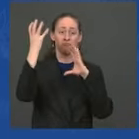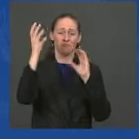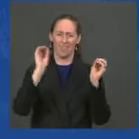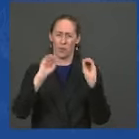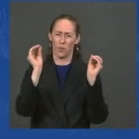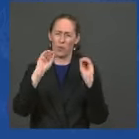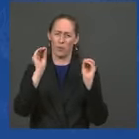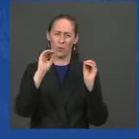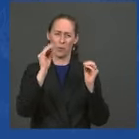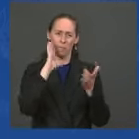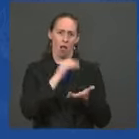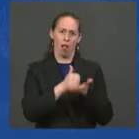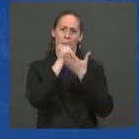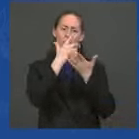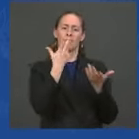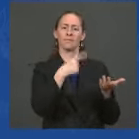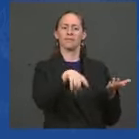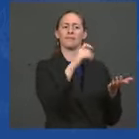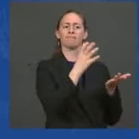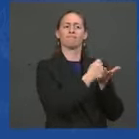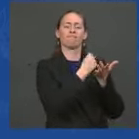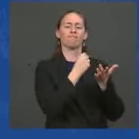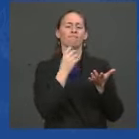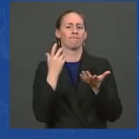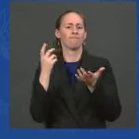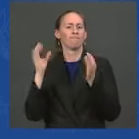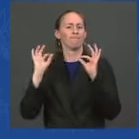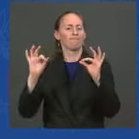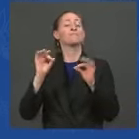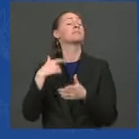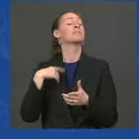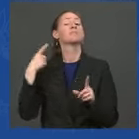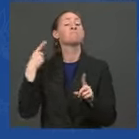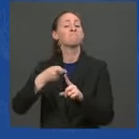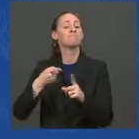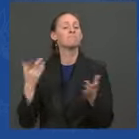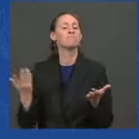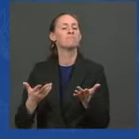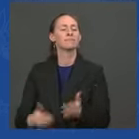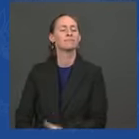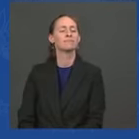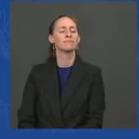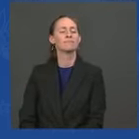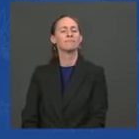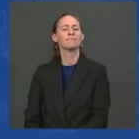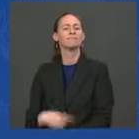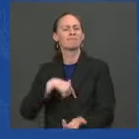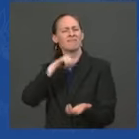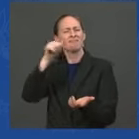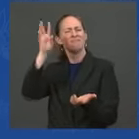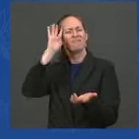shot. Let me close with this. And this is not hyperbole. The world is watching.